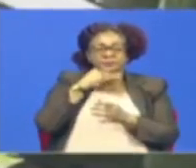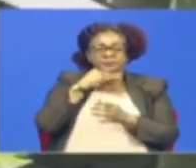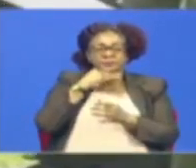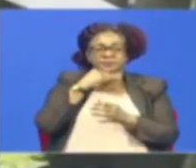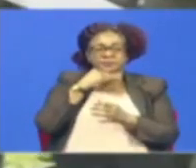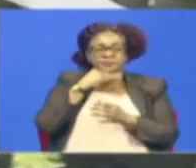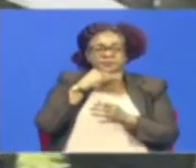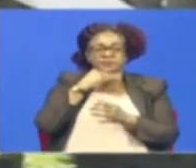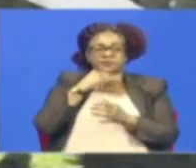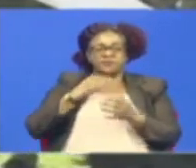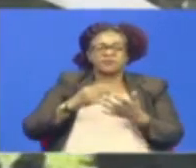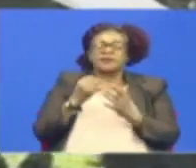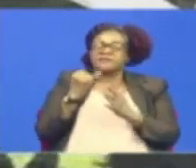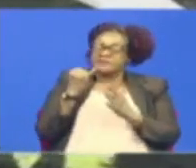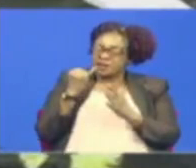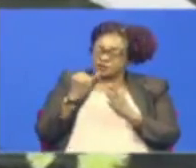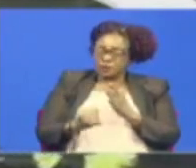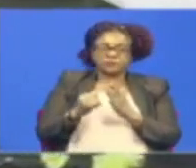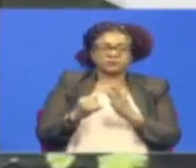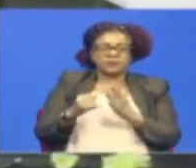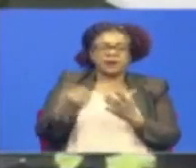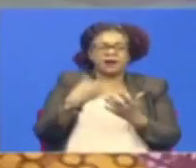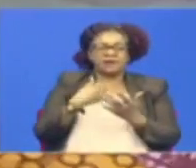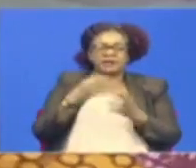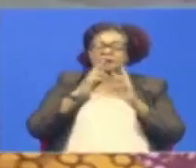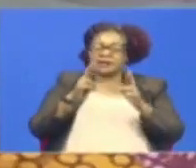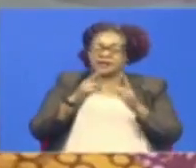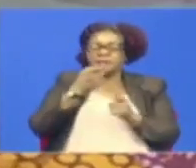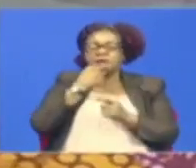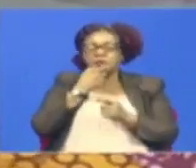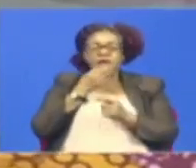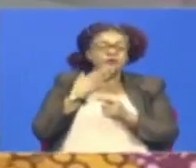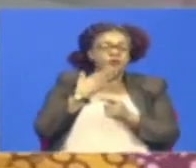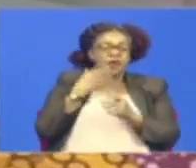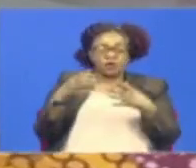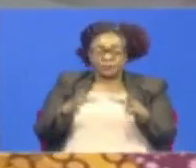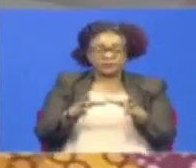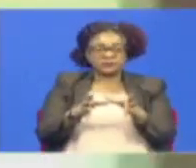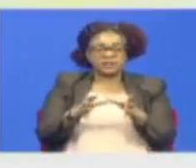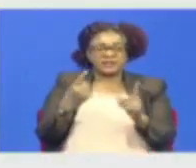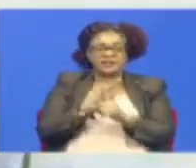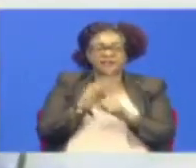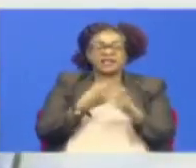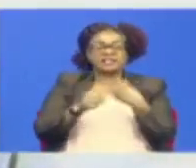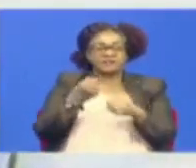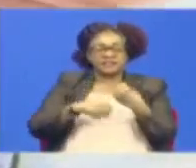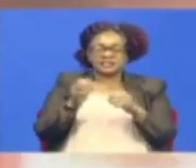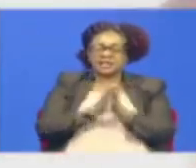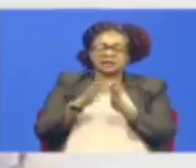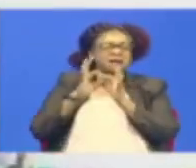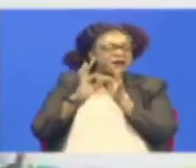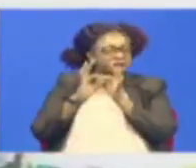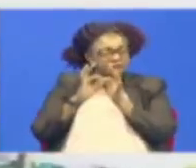Final send-offs are important and highly guarded and regarded among the Luo and Luhya communities, and the different activities and rituals that